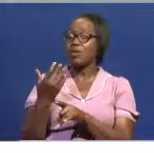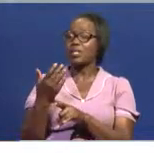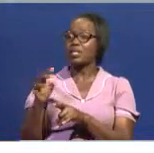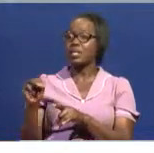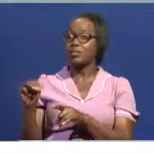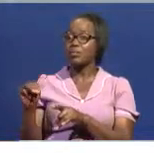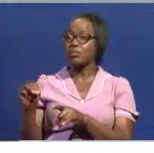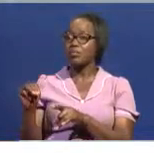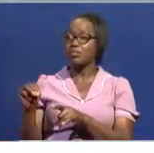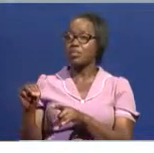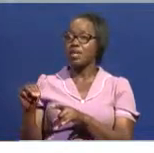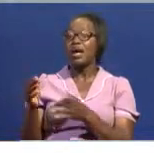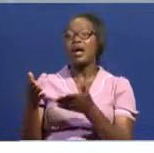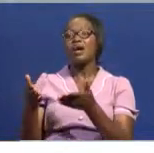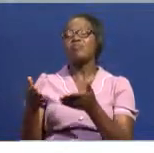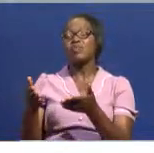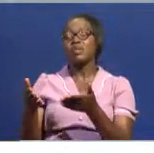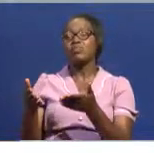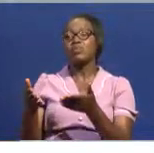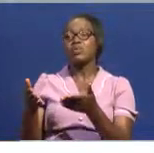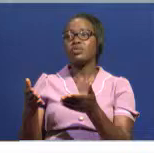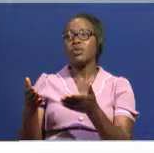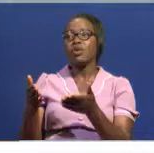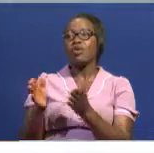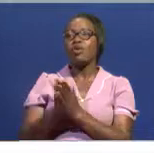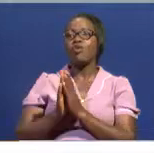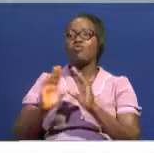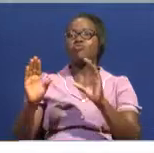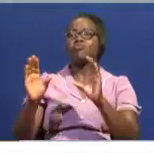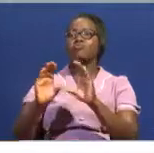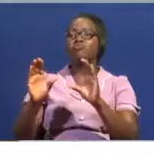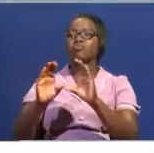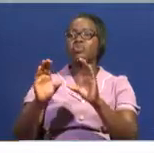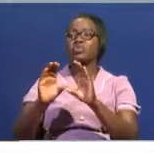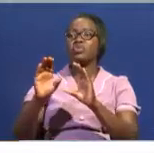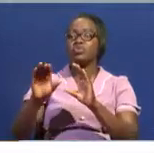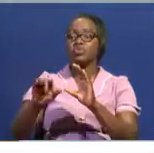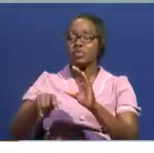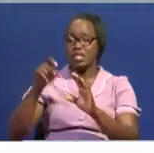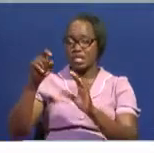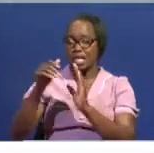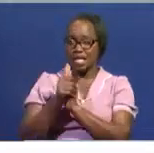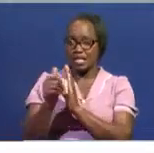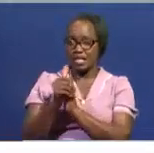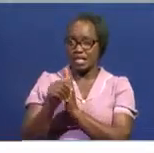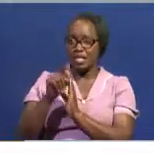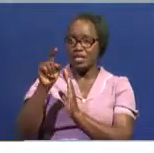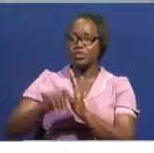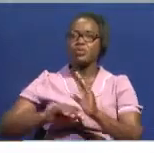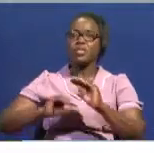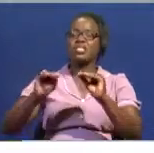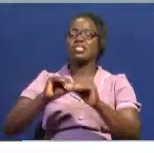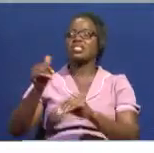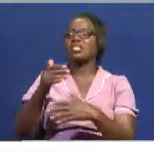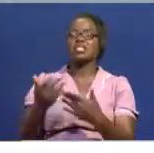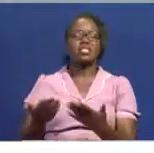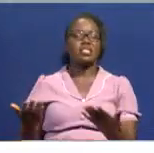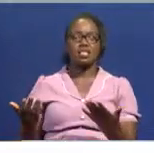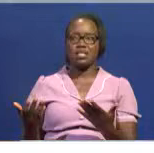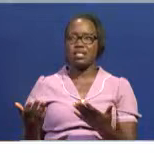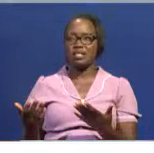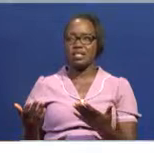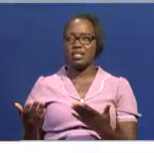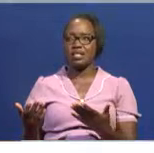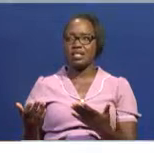because maybe availability of tutors, because tennis you need a skill. You just can't go and teach anything.